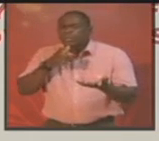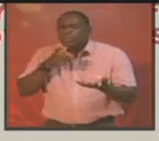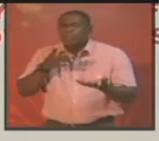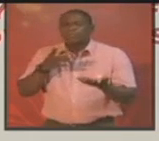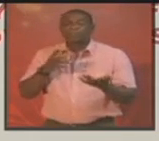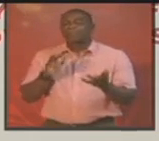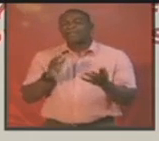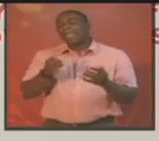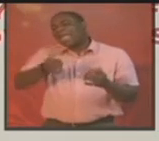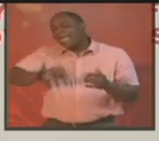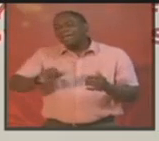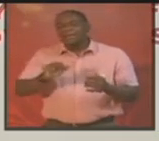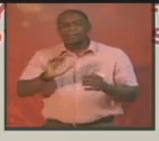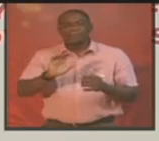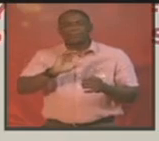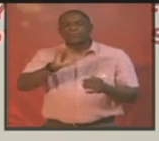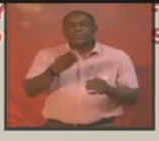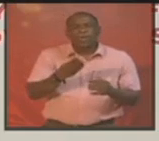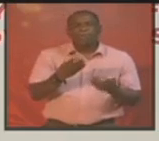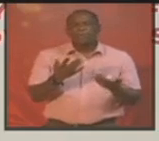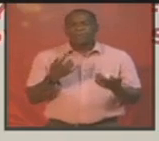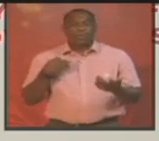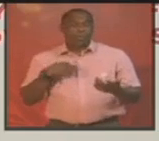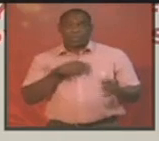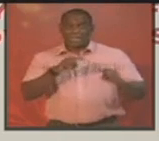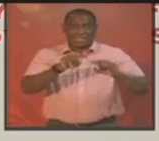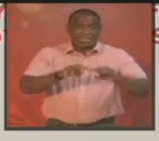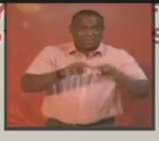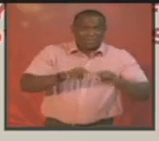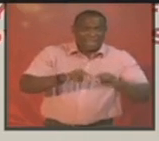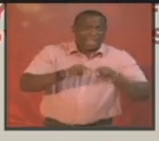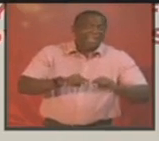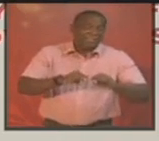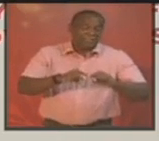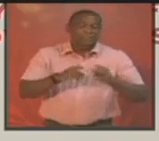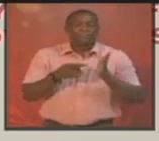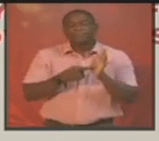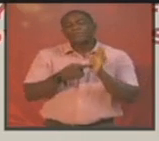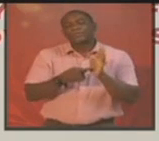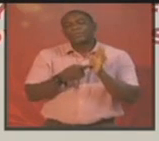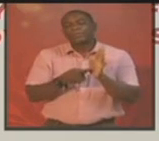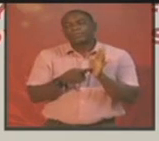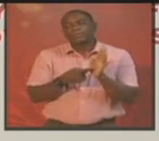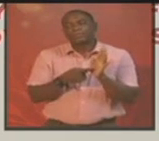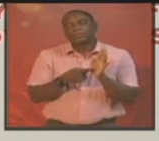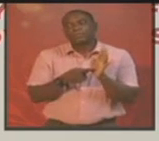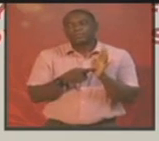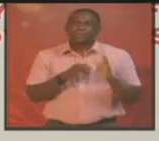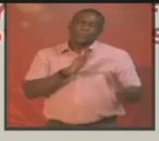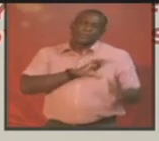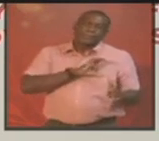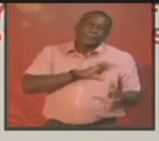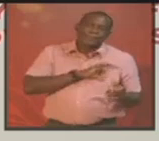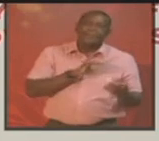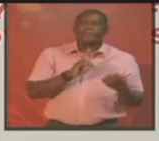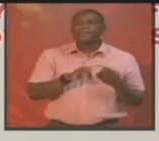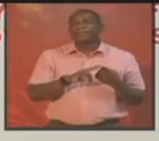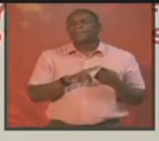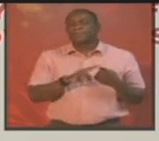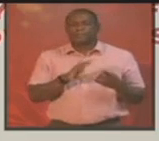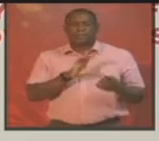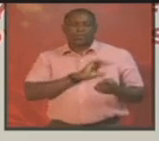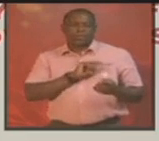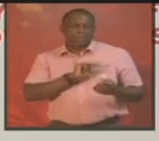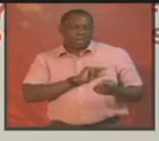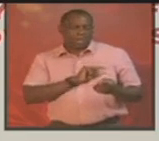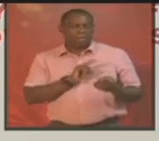going. That will be frontline persons in the police force, Coast Guard,